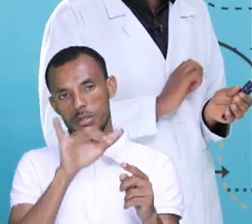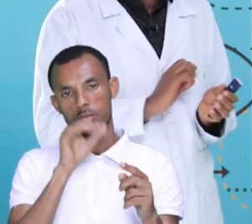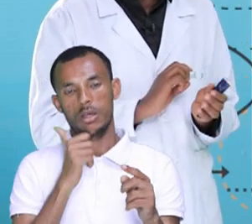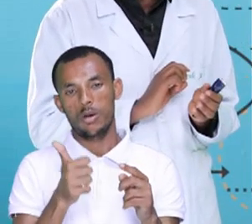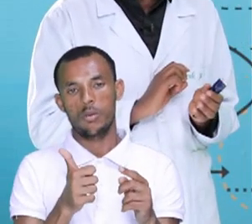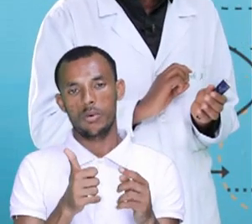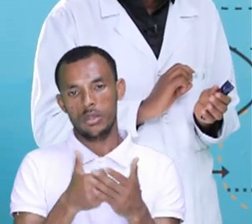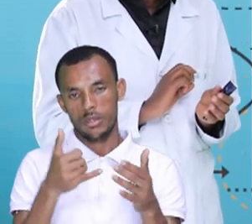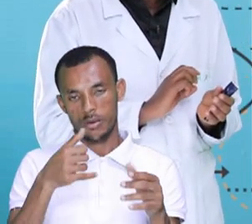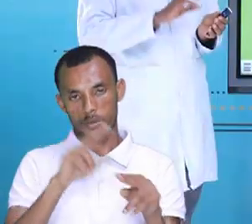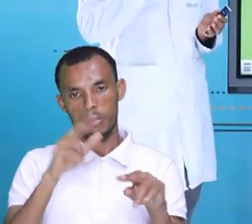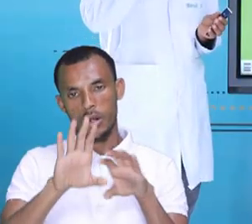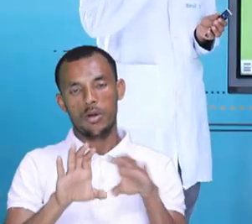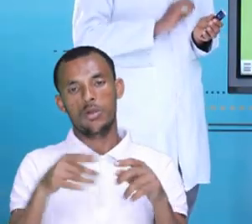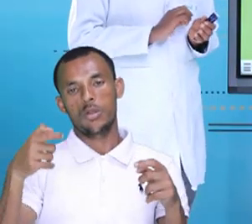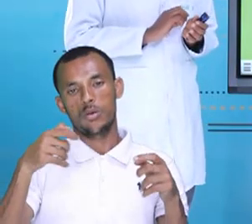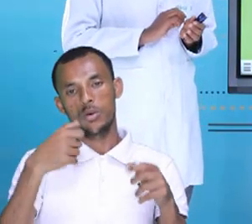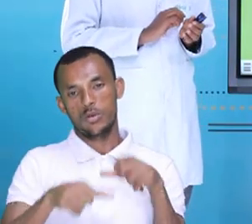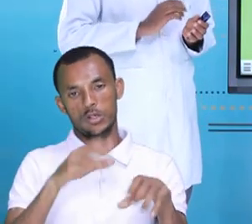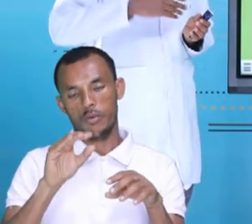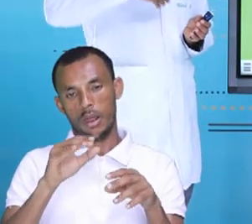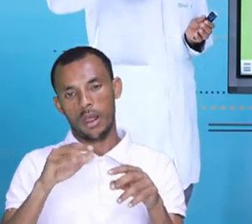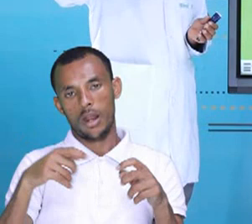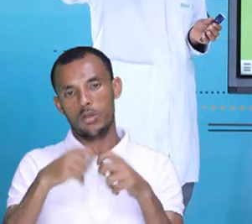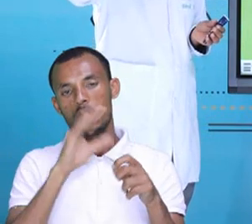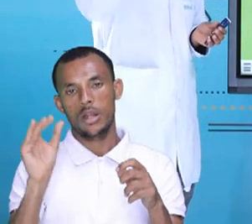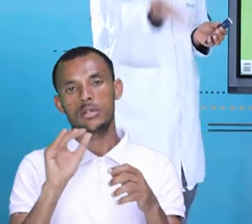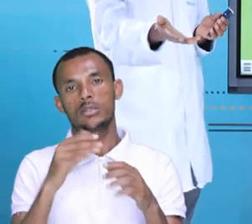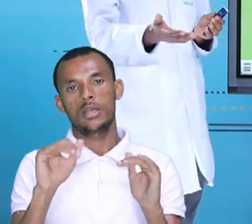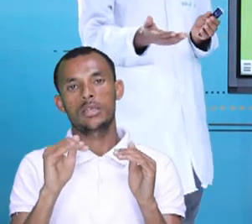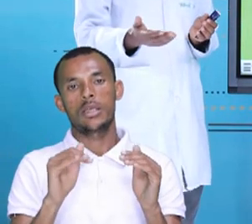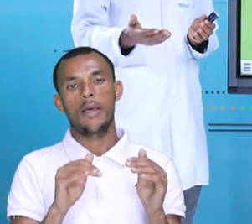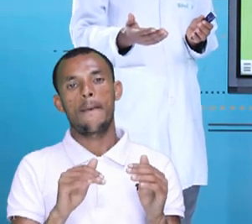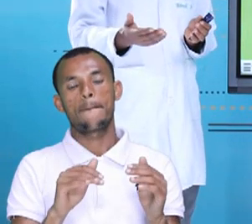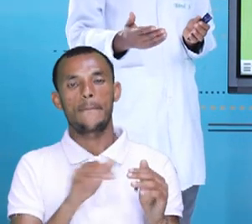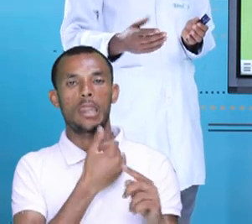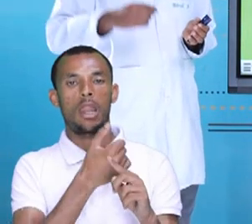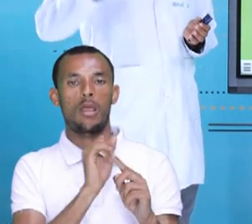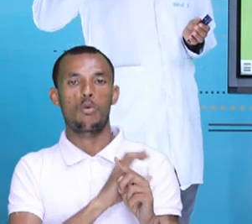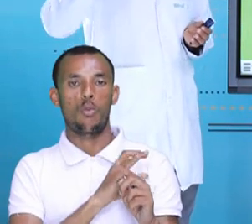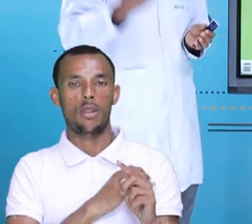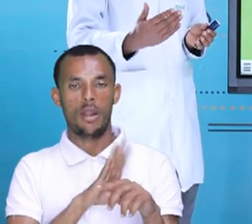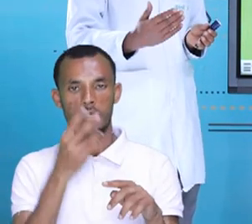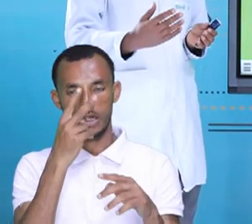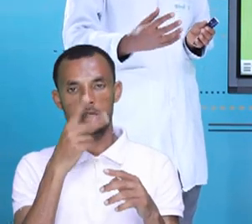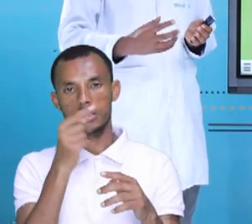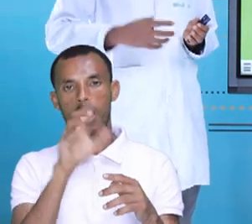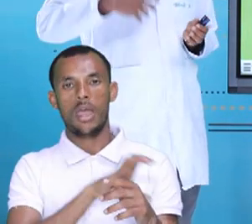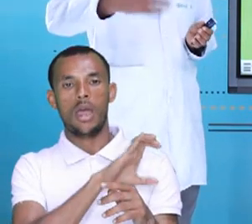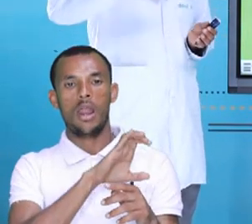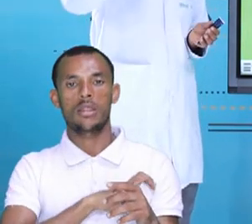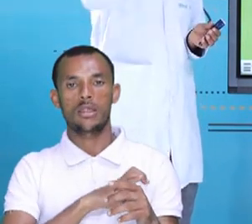of contribution of electron and size. Metallic property means the